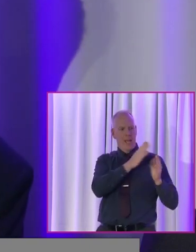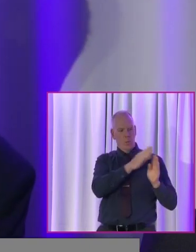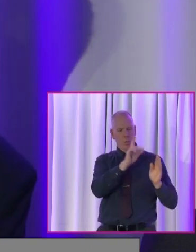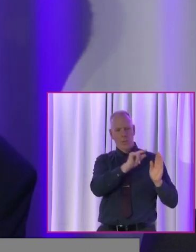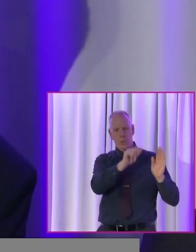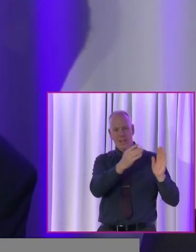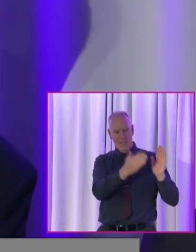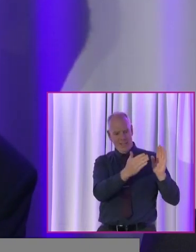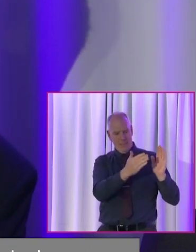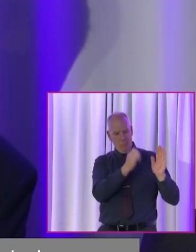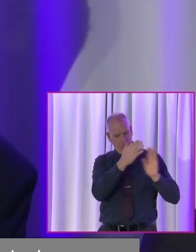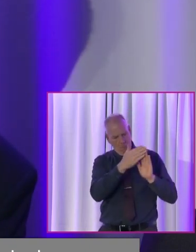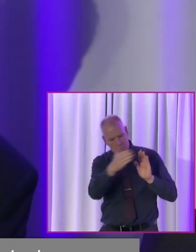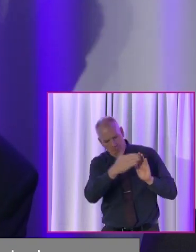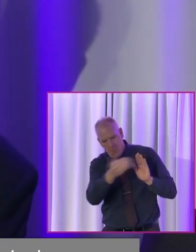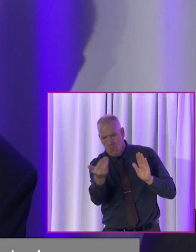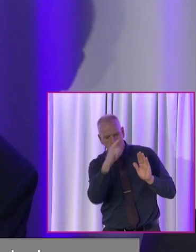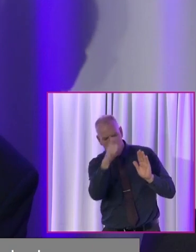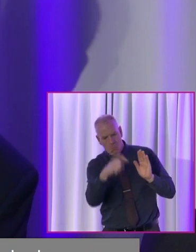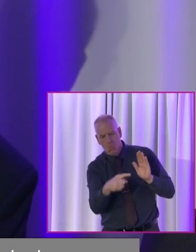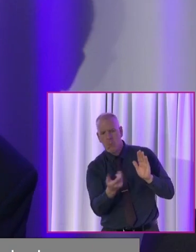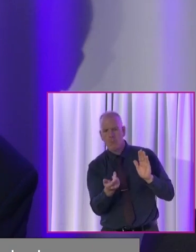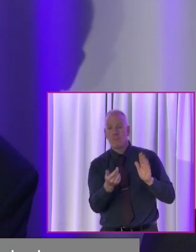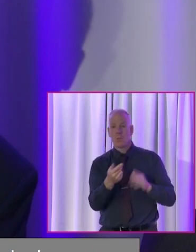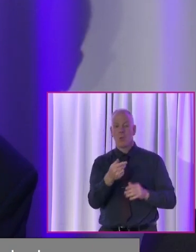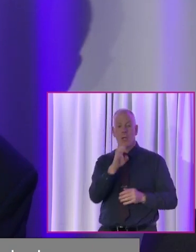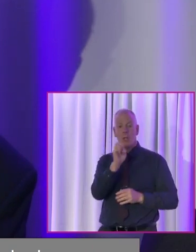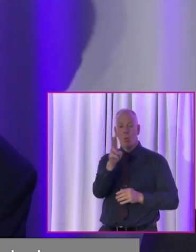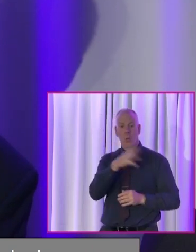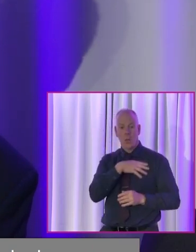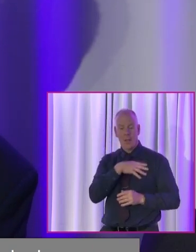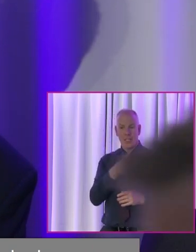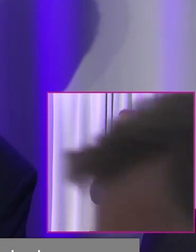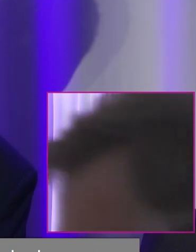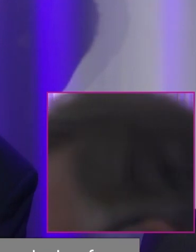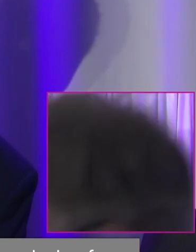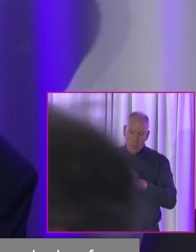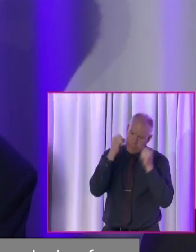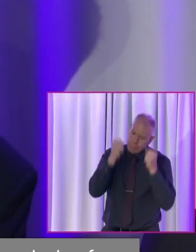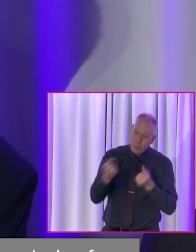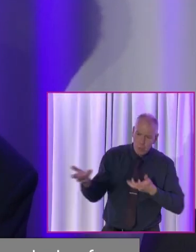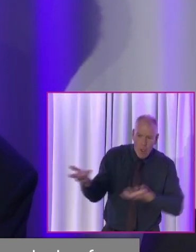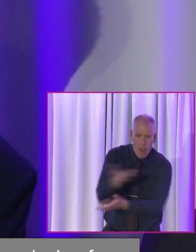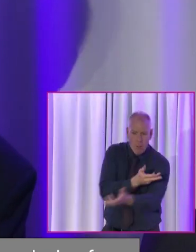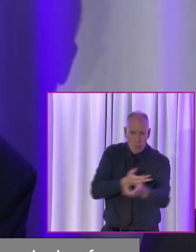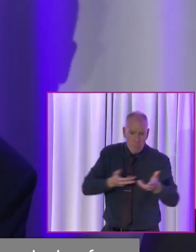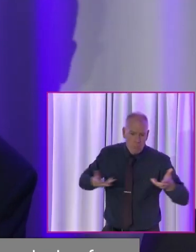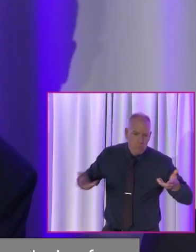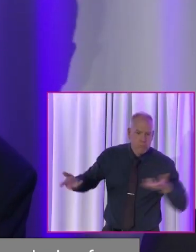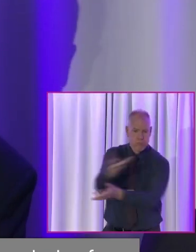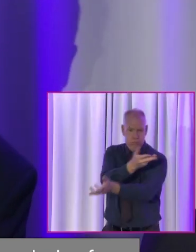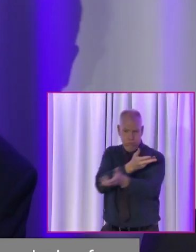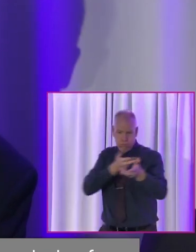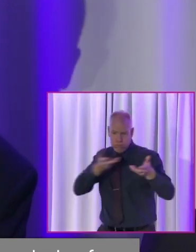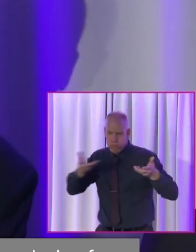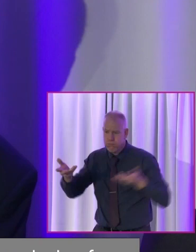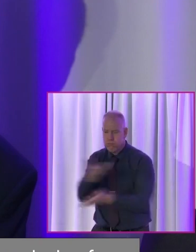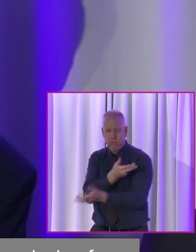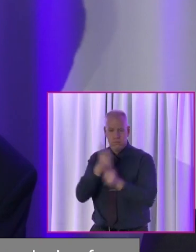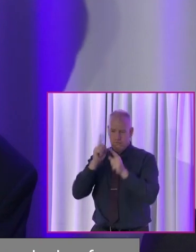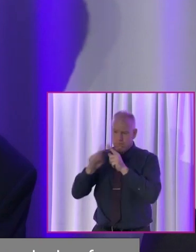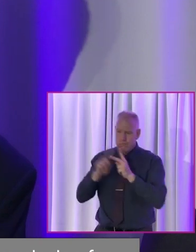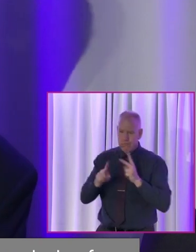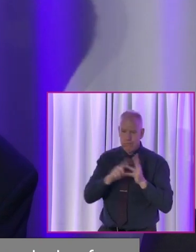2010-2020. And the Commission, for the first time, they did a really robust consultation with